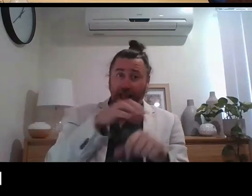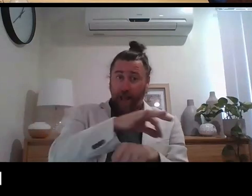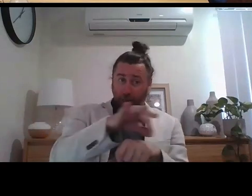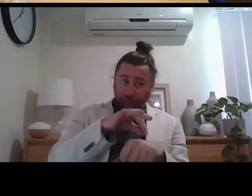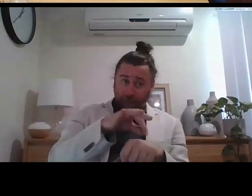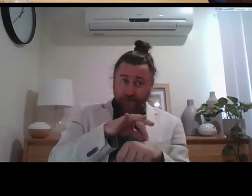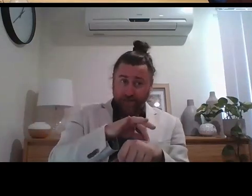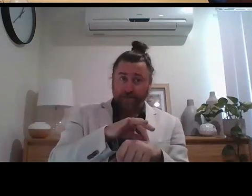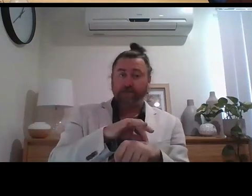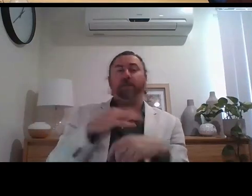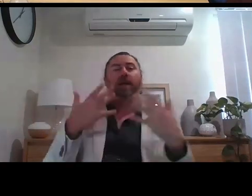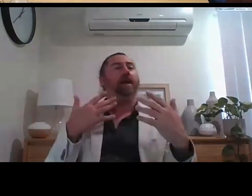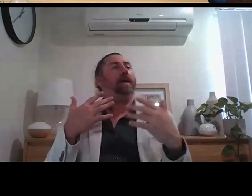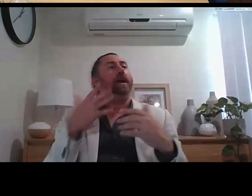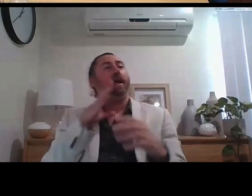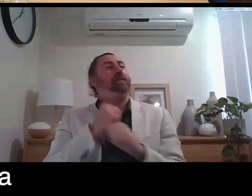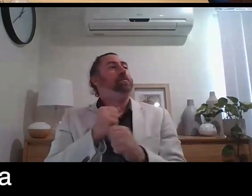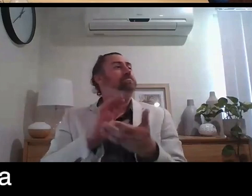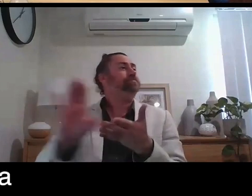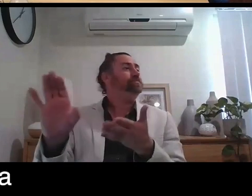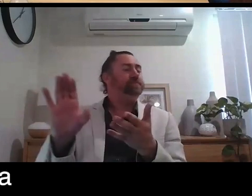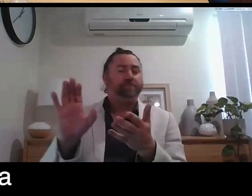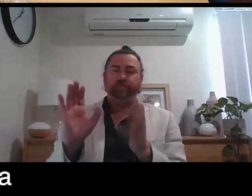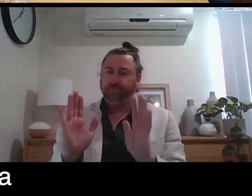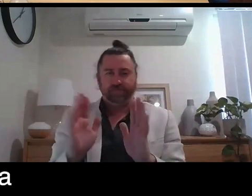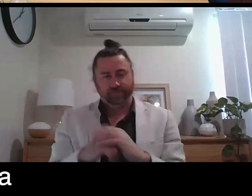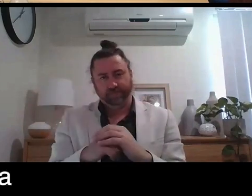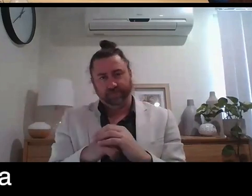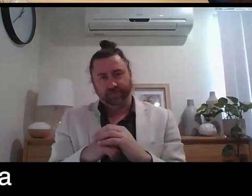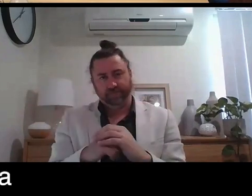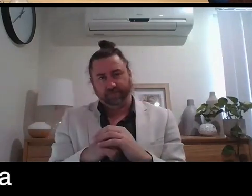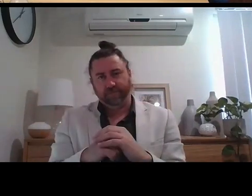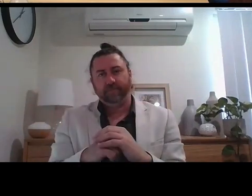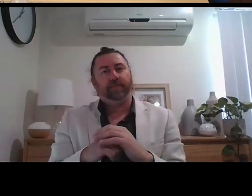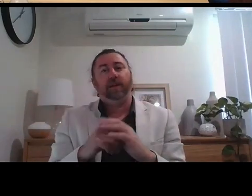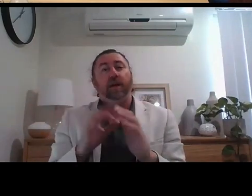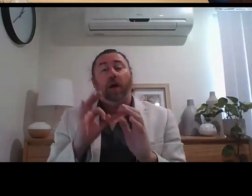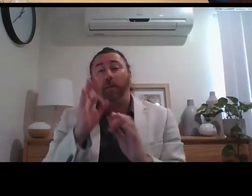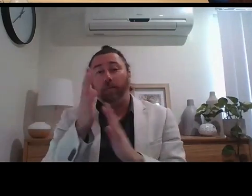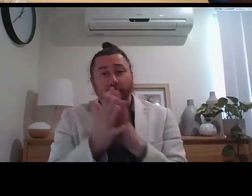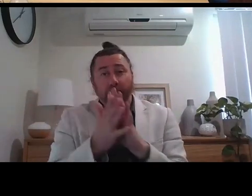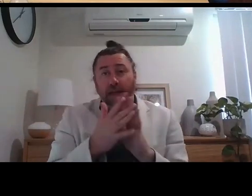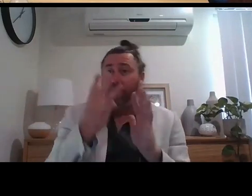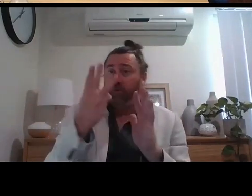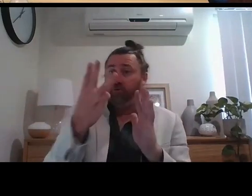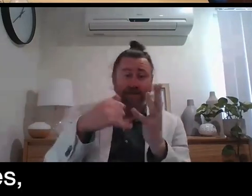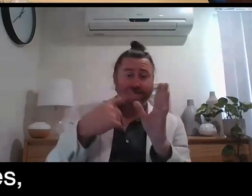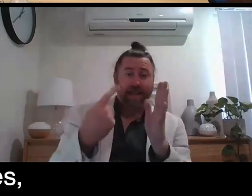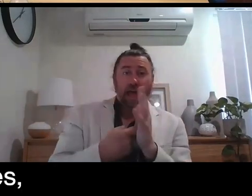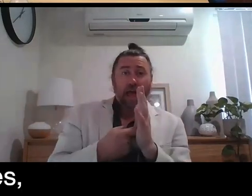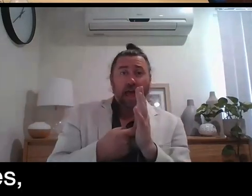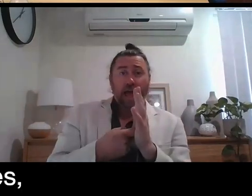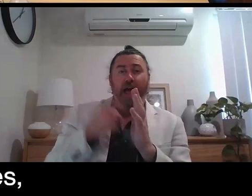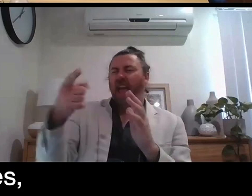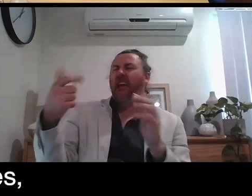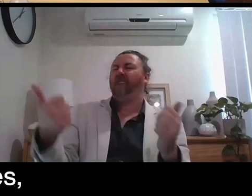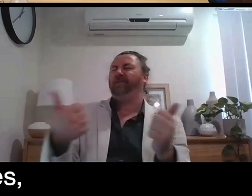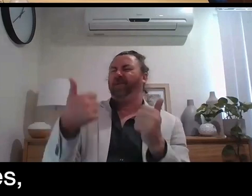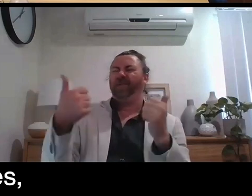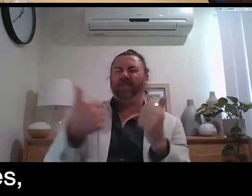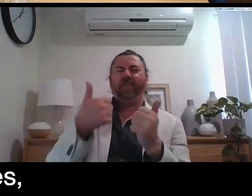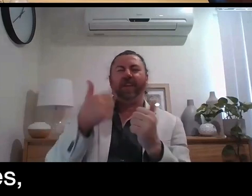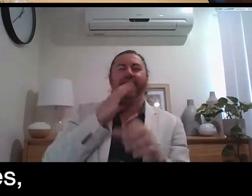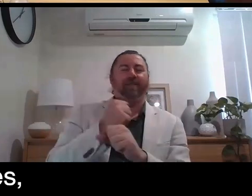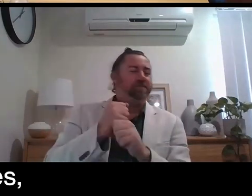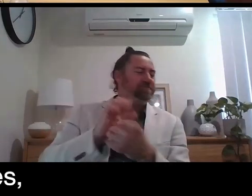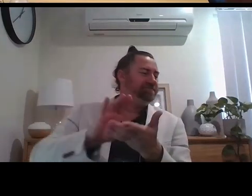deliver your targets, you get 3 stars. But most importantly, it doesn't mean that it's a 3-star system. As I said, the evidence is out